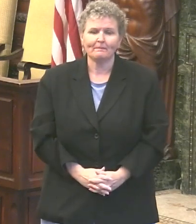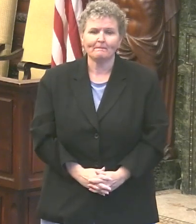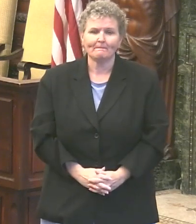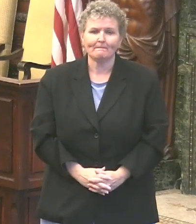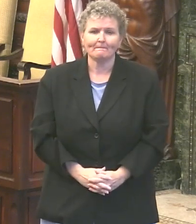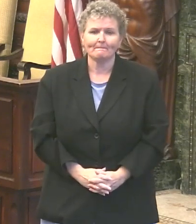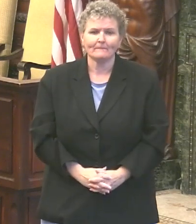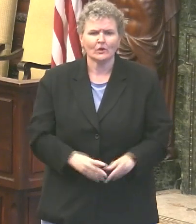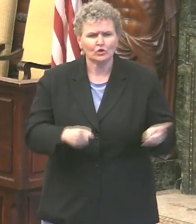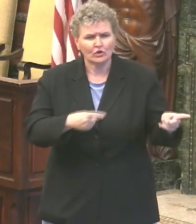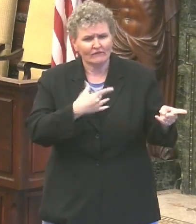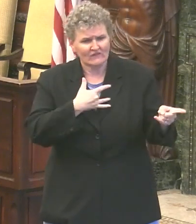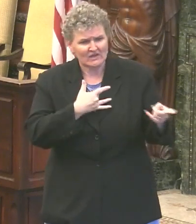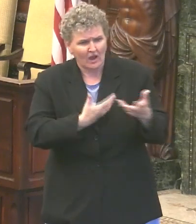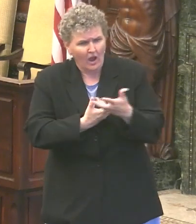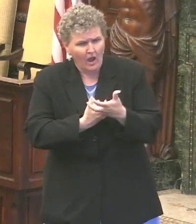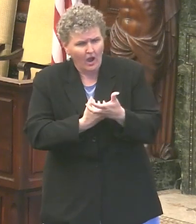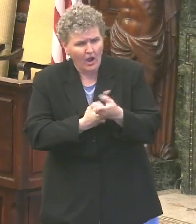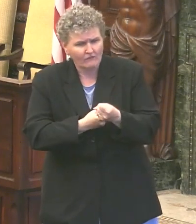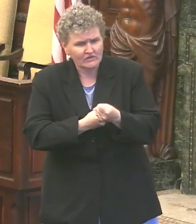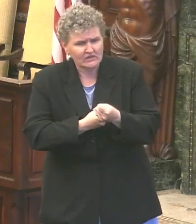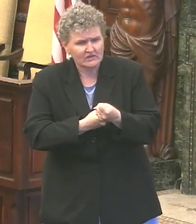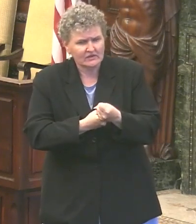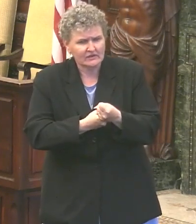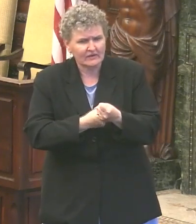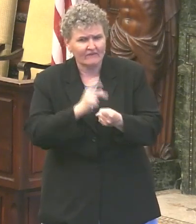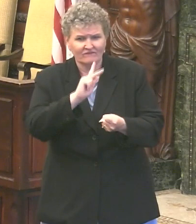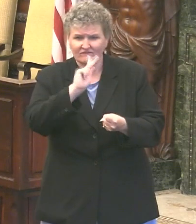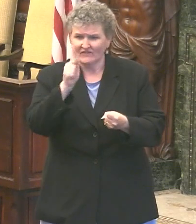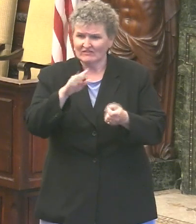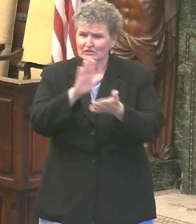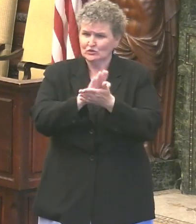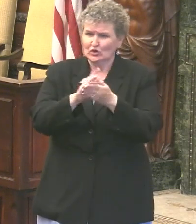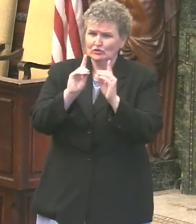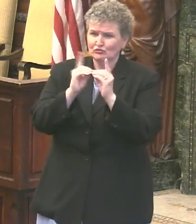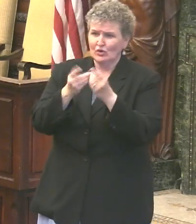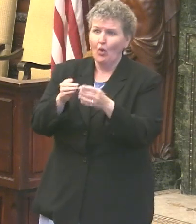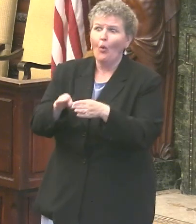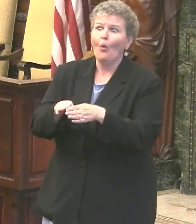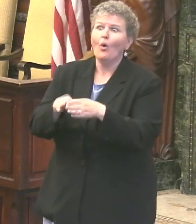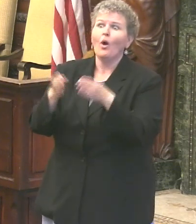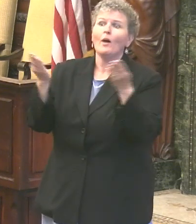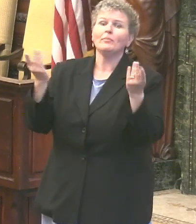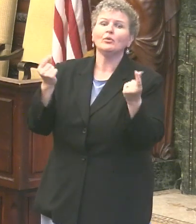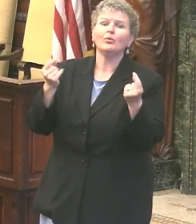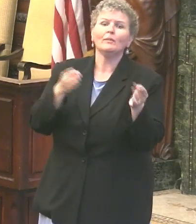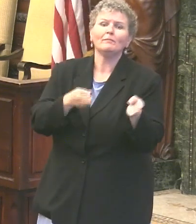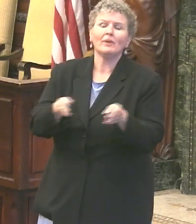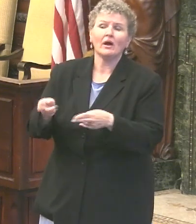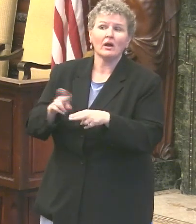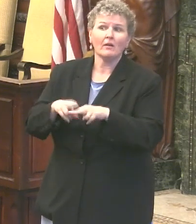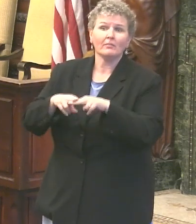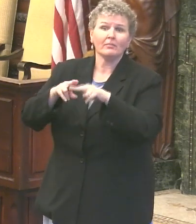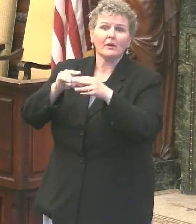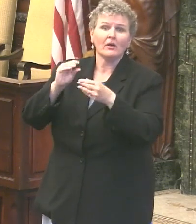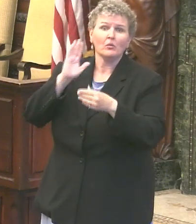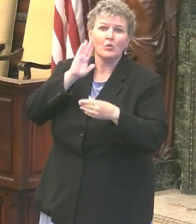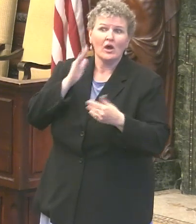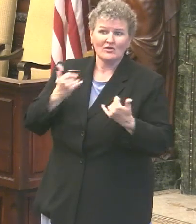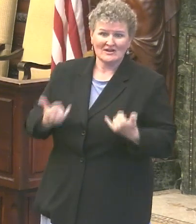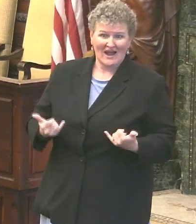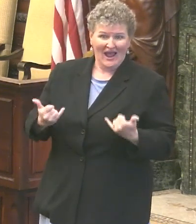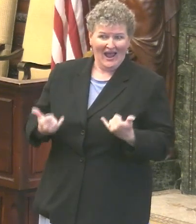confident in rolling out the Philly School District reopening plan with the rise in cases already before we've